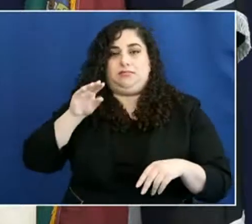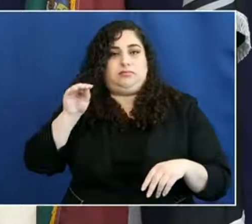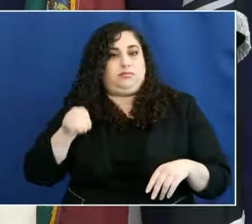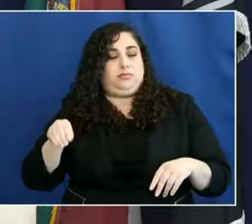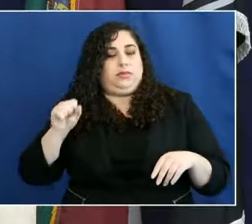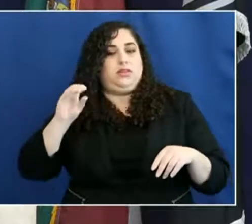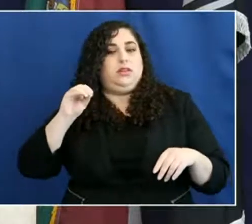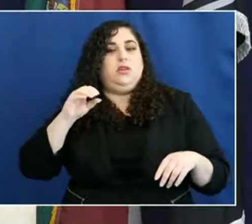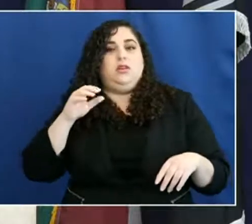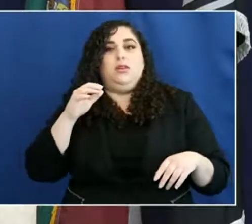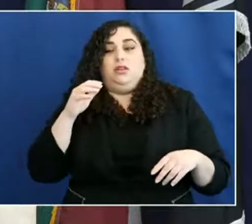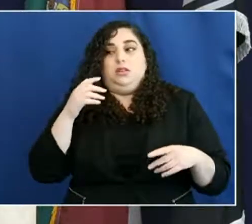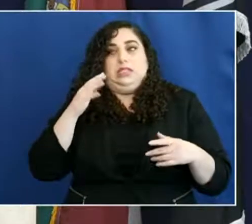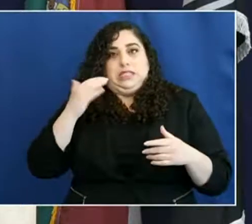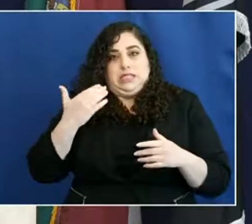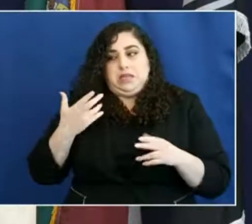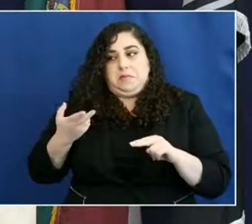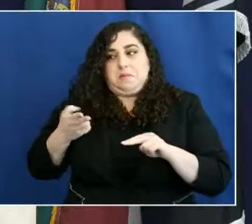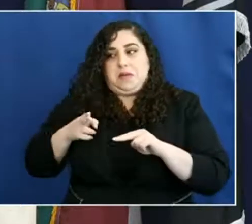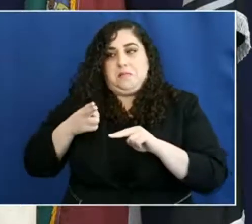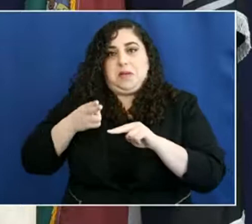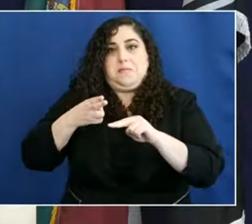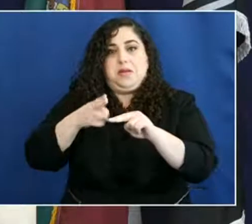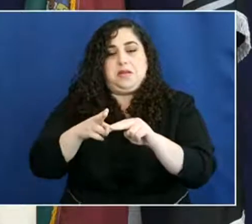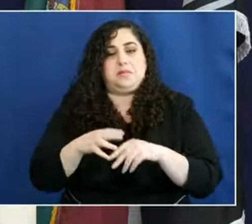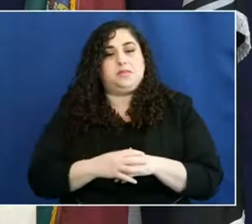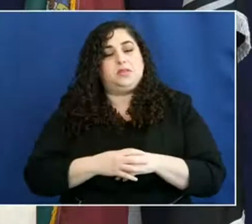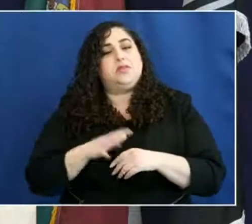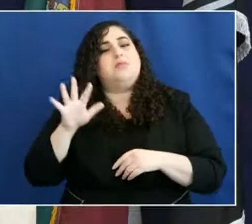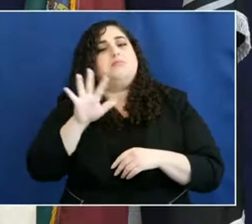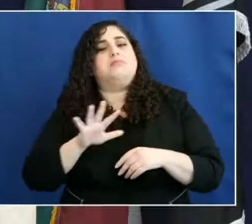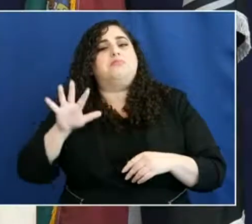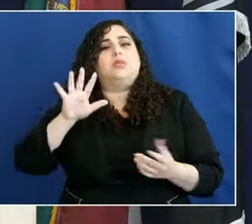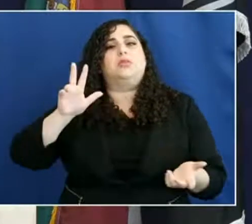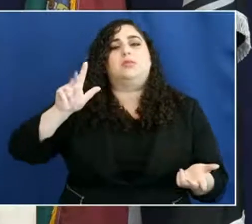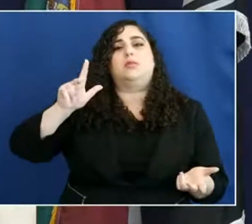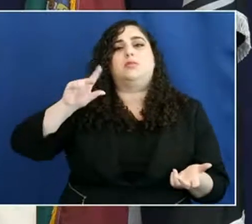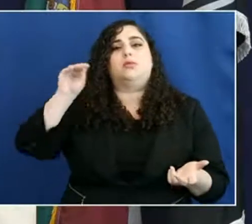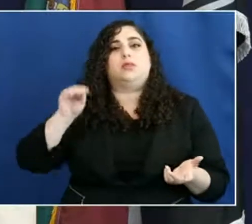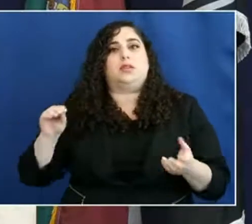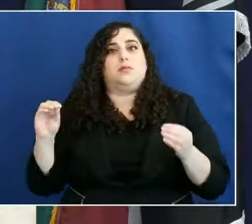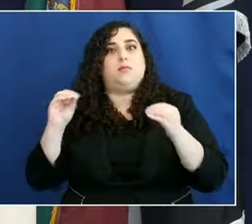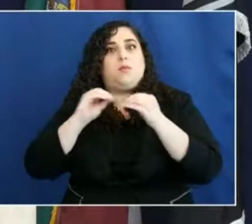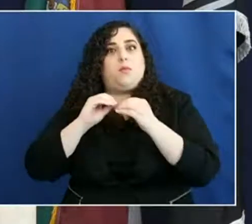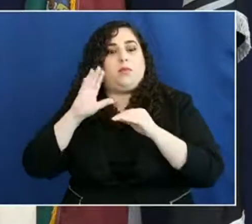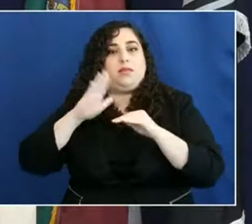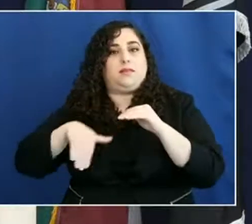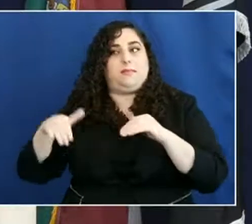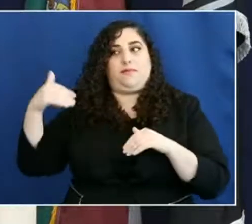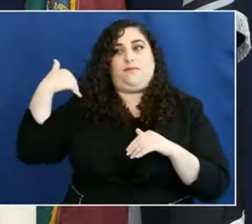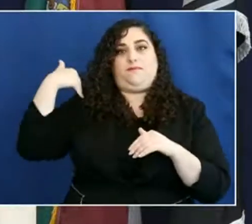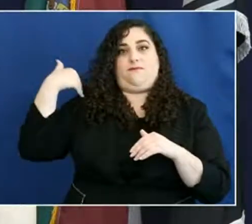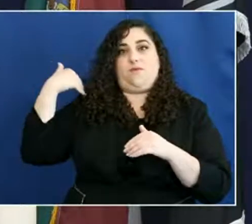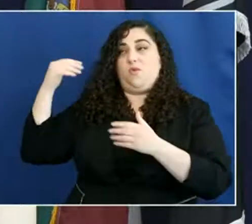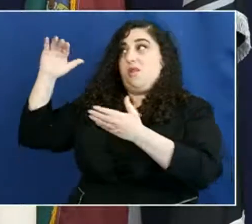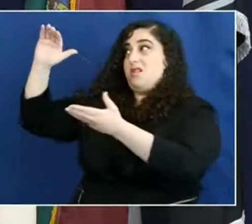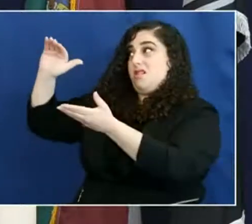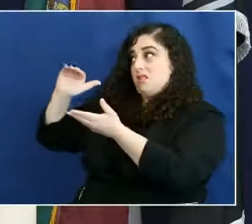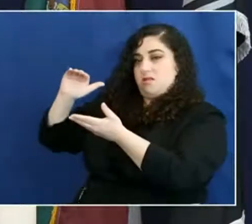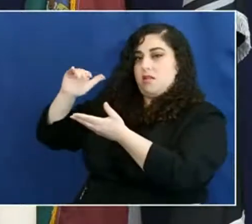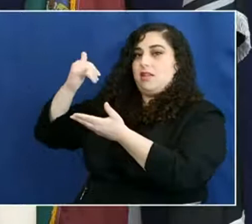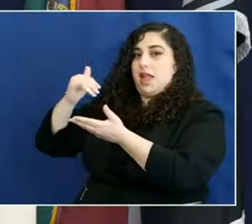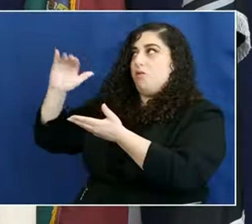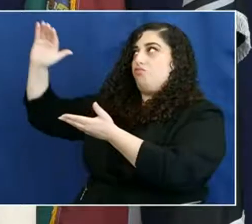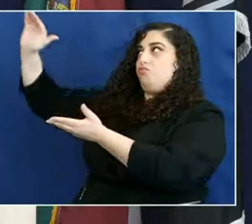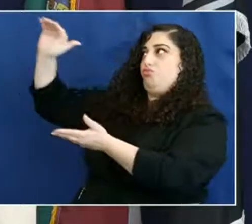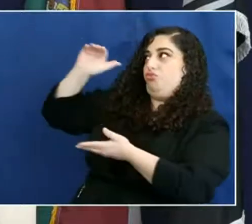receiving almost 25%, about 23% more than what we had gotten the week before. And our projections for next week